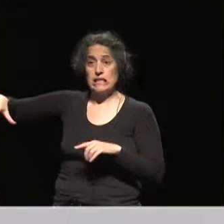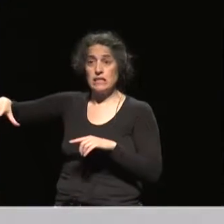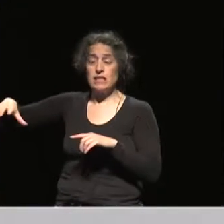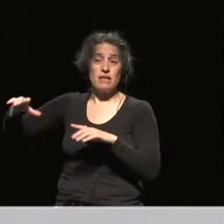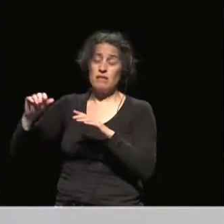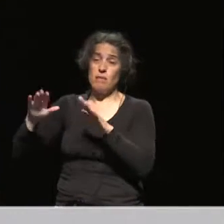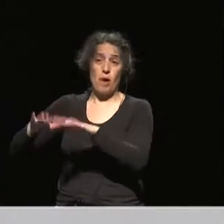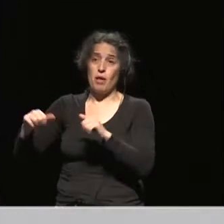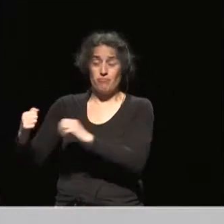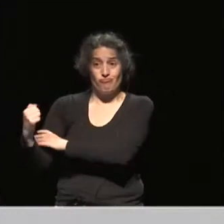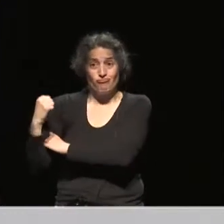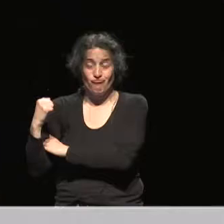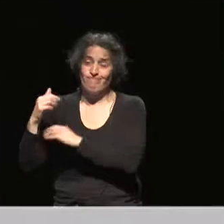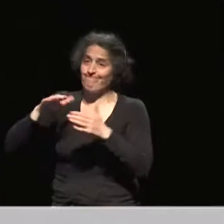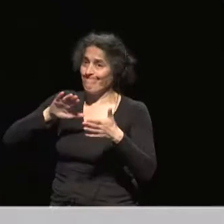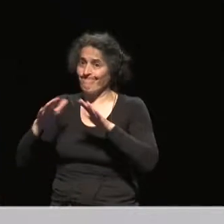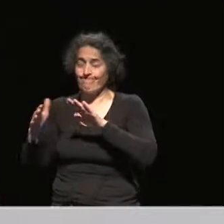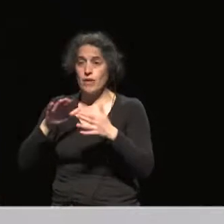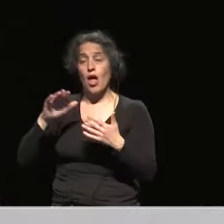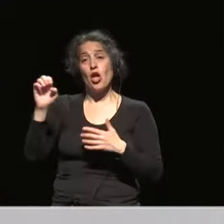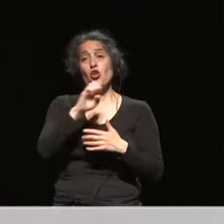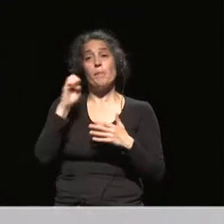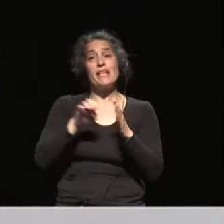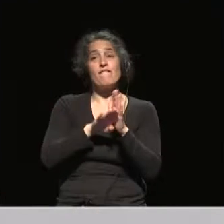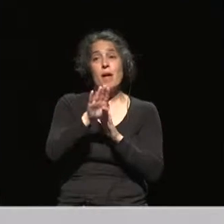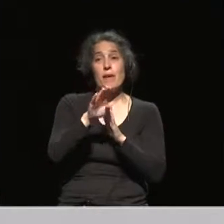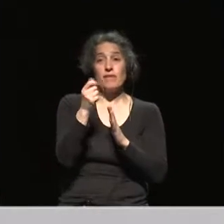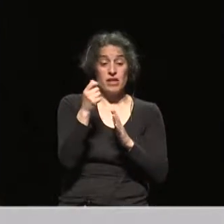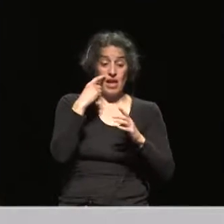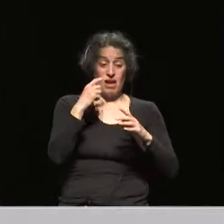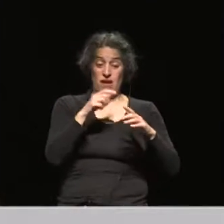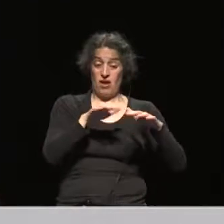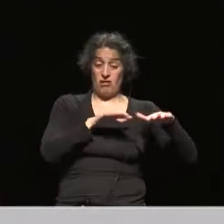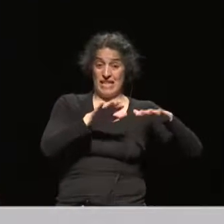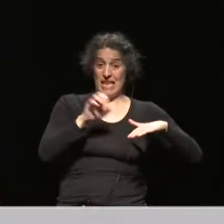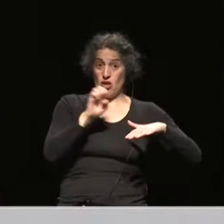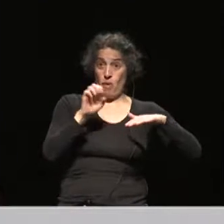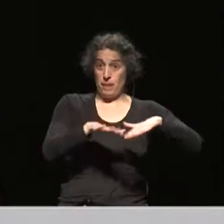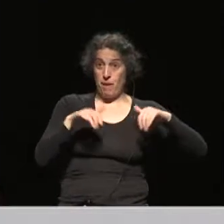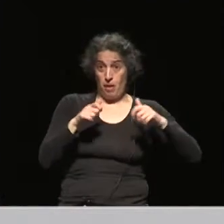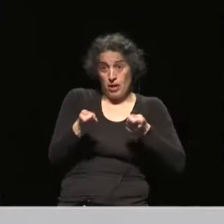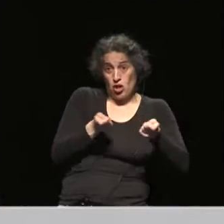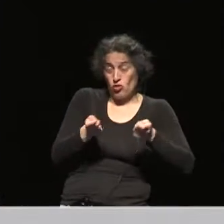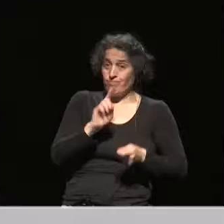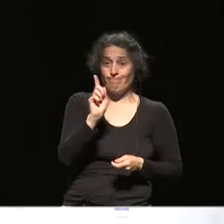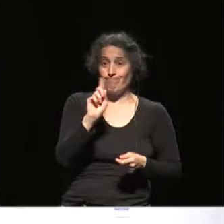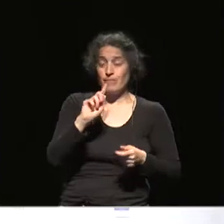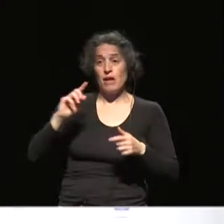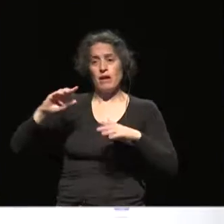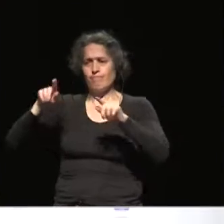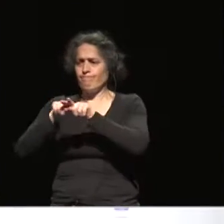Fund is not controlled either by the European Parliament nor by national parliaments. We keep asking